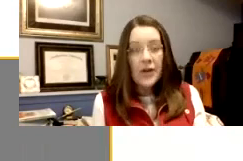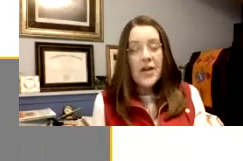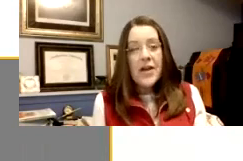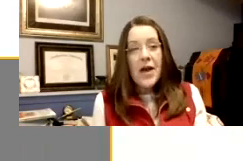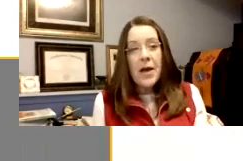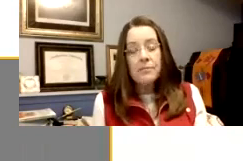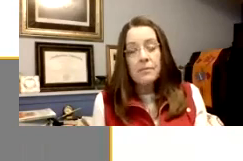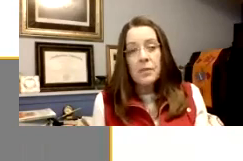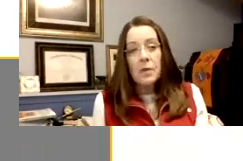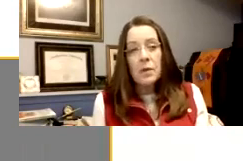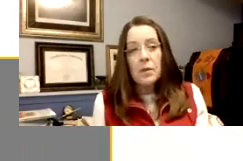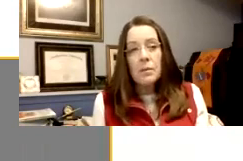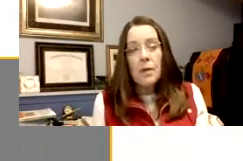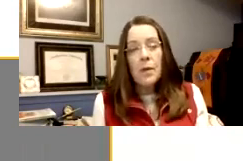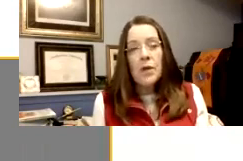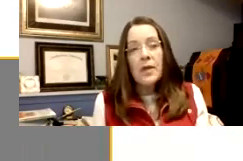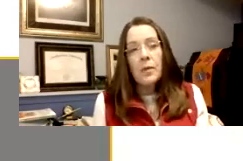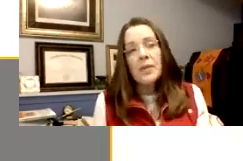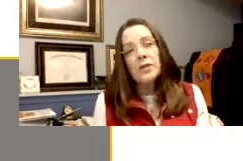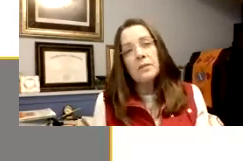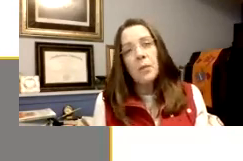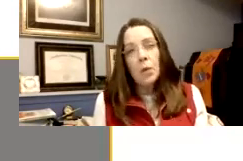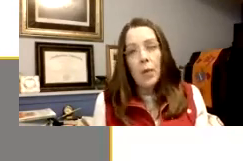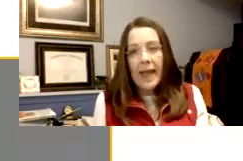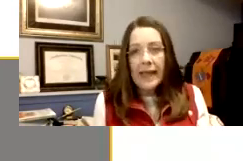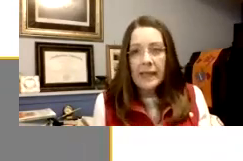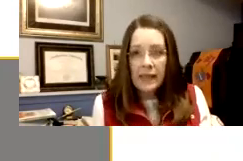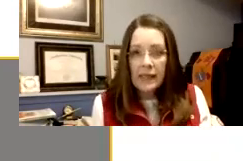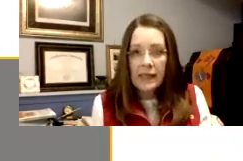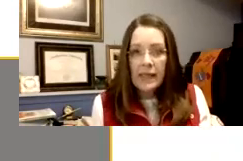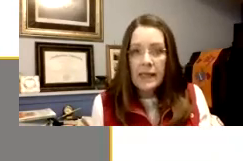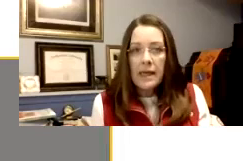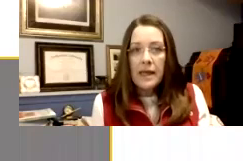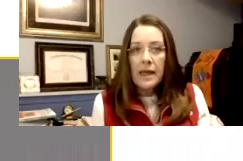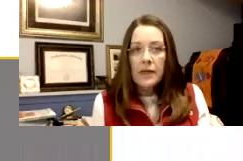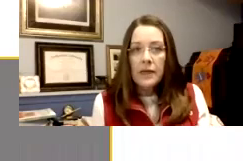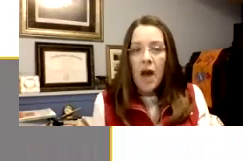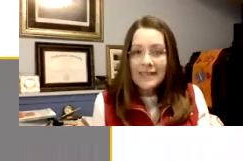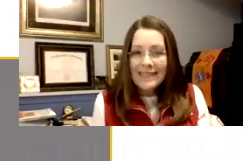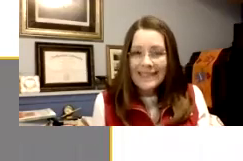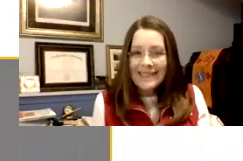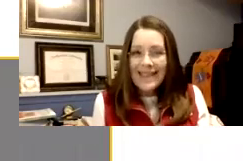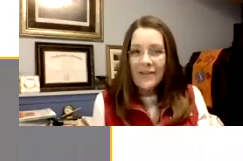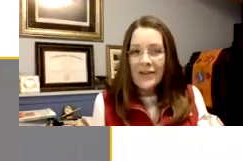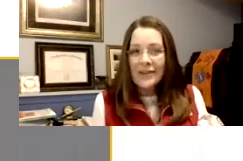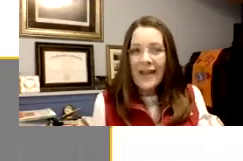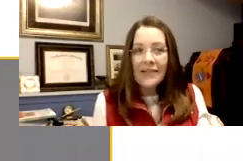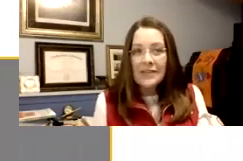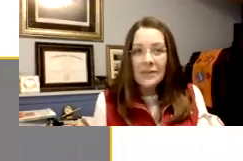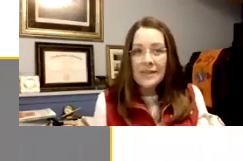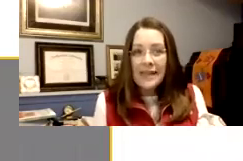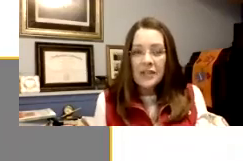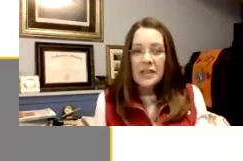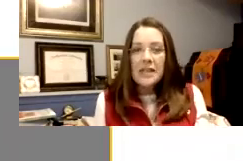other. But we know that when we start to pull away the causes of their lack of